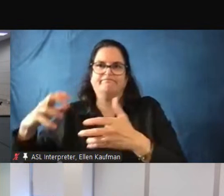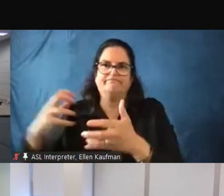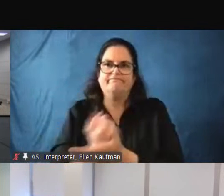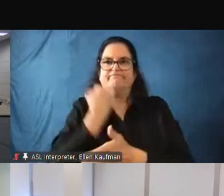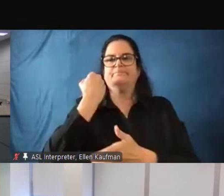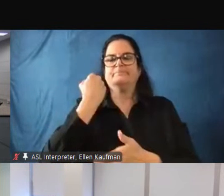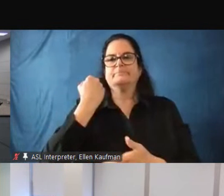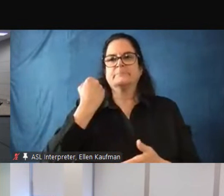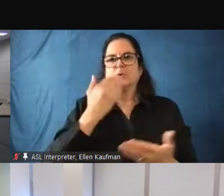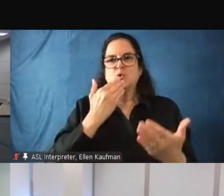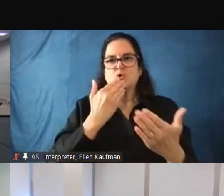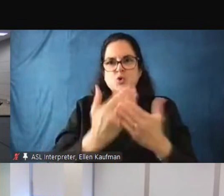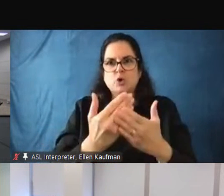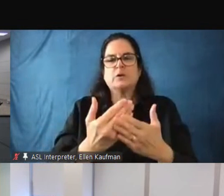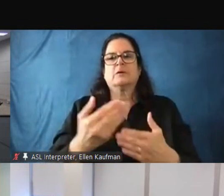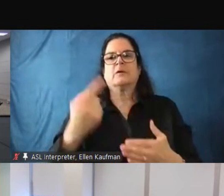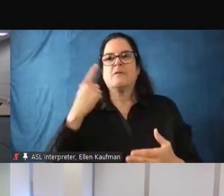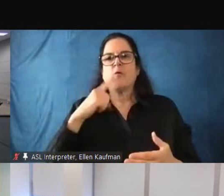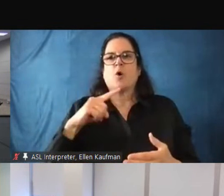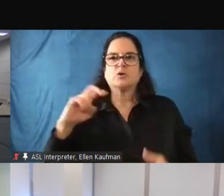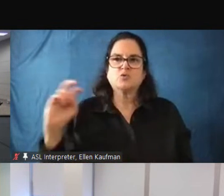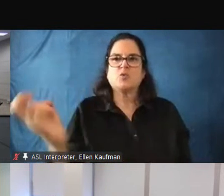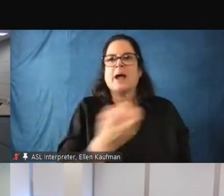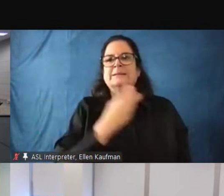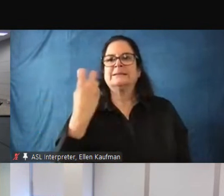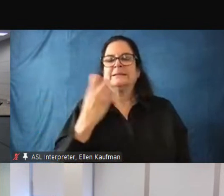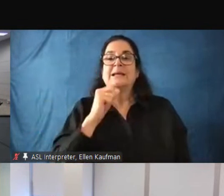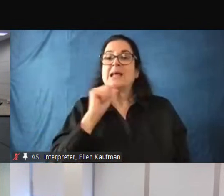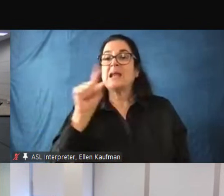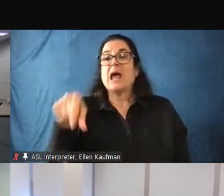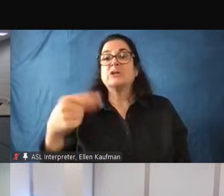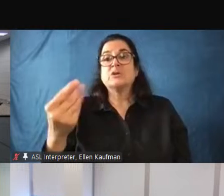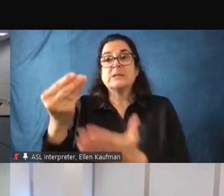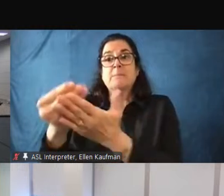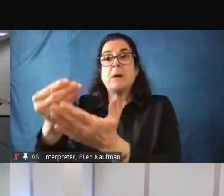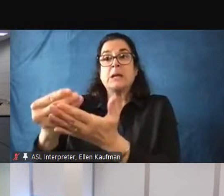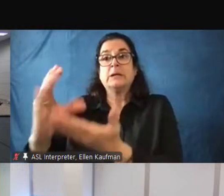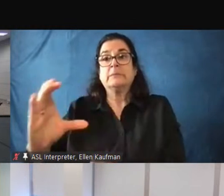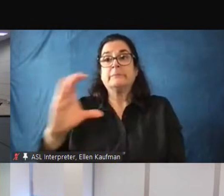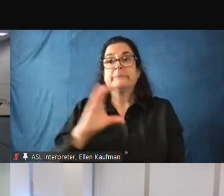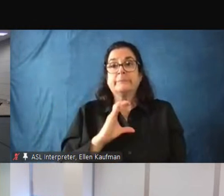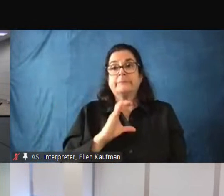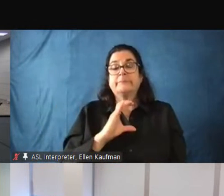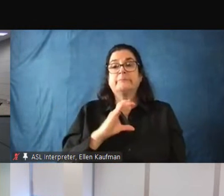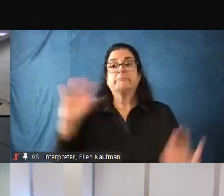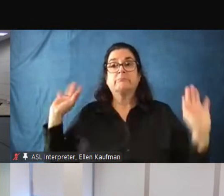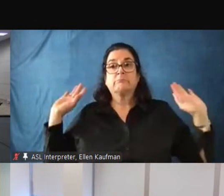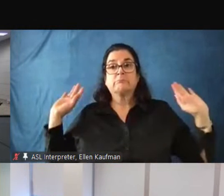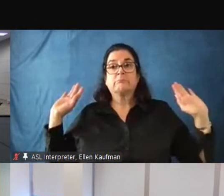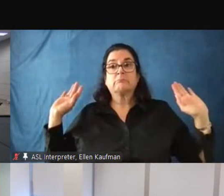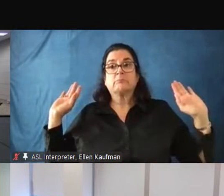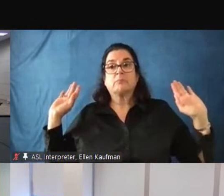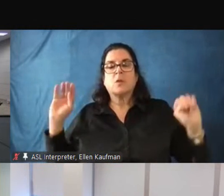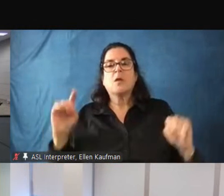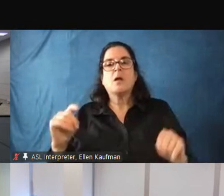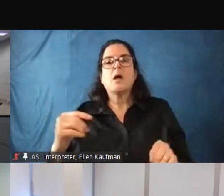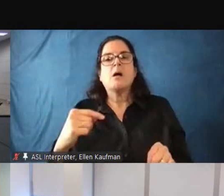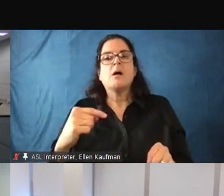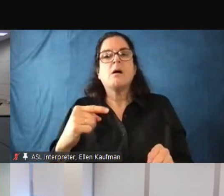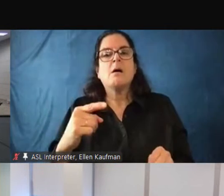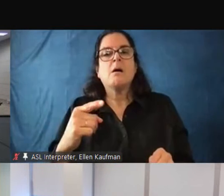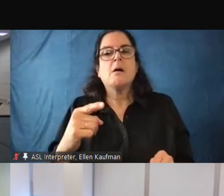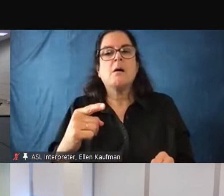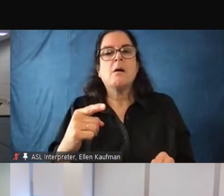transportation. It is not just the dollars that go into public transit alone that drive that. When you look at what I call world-class